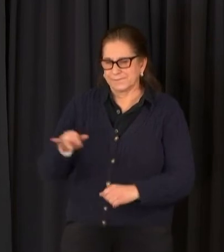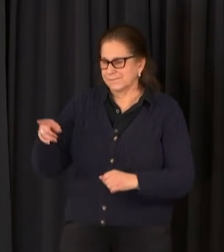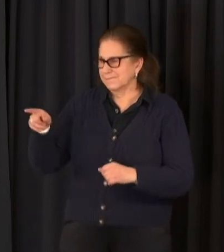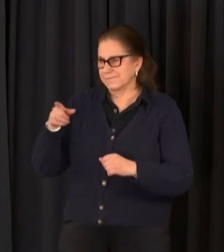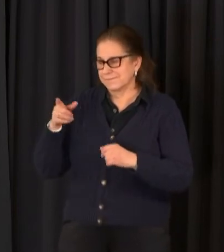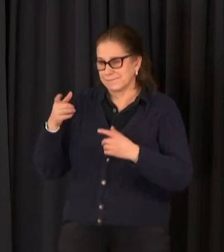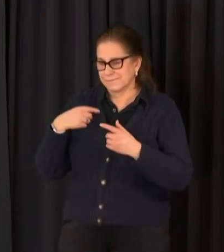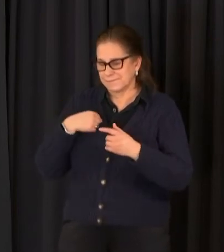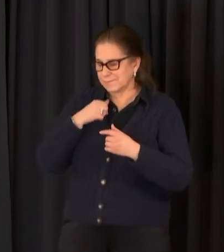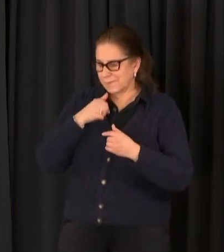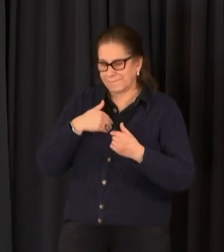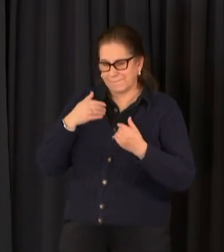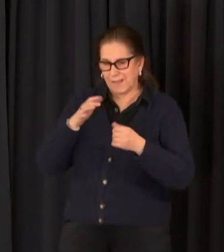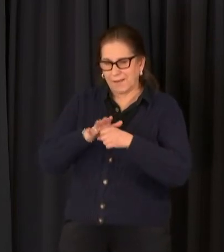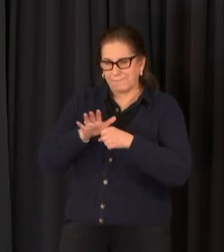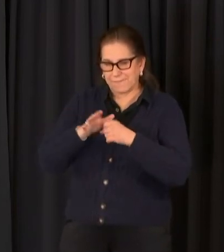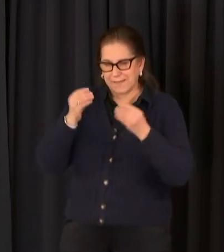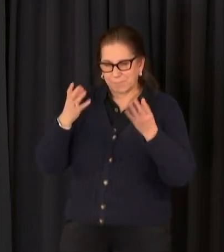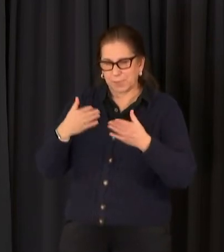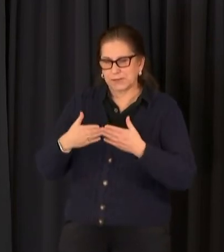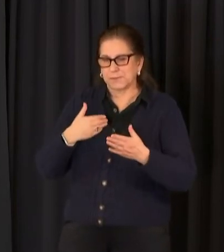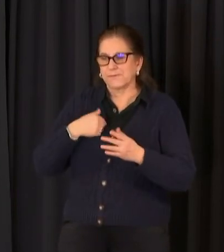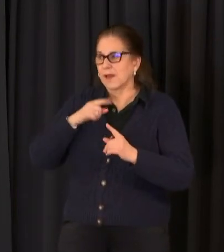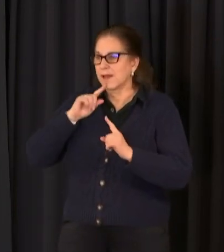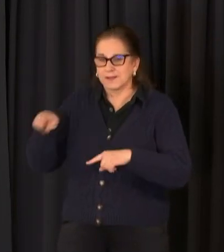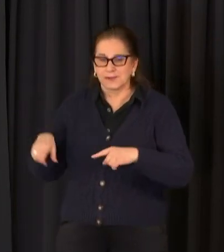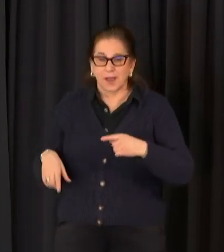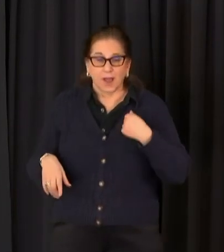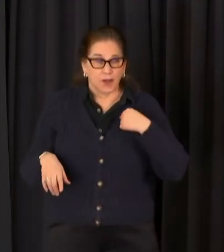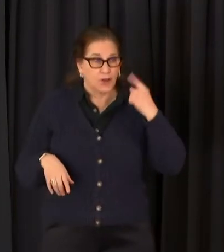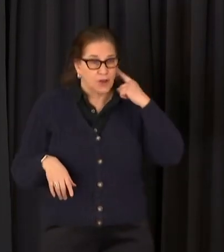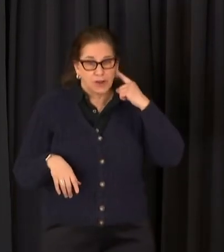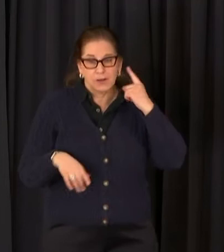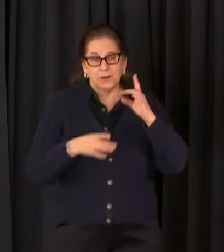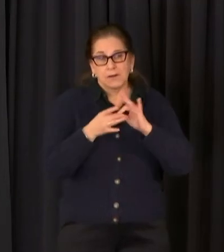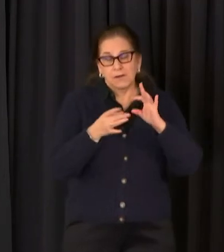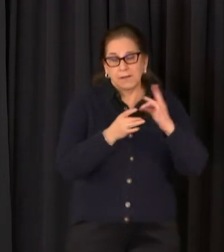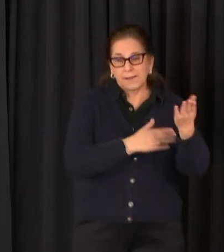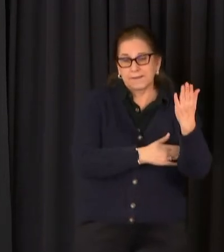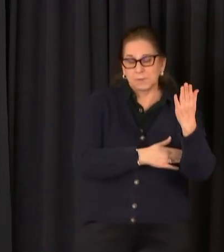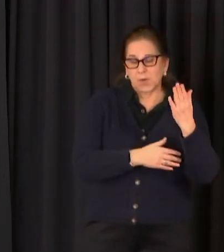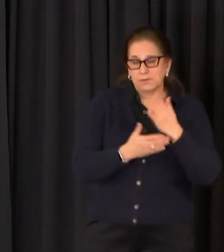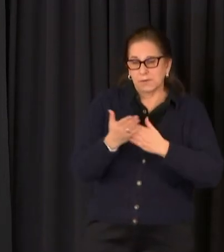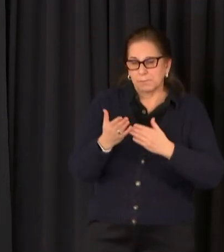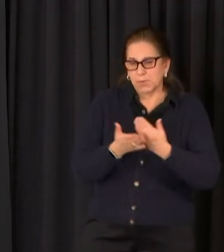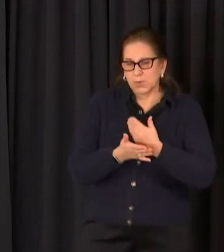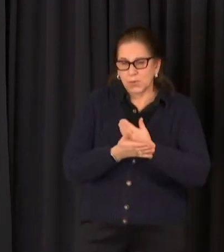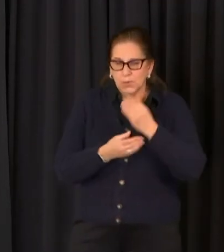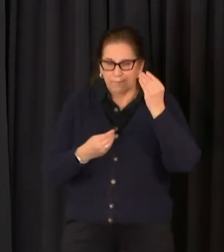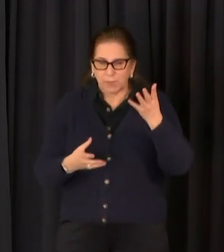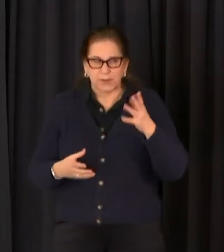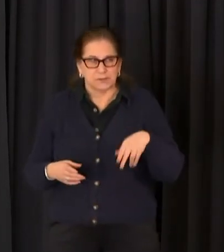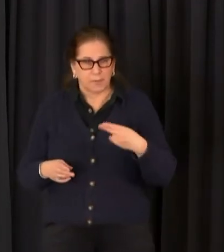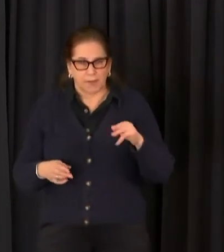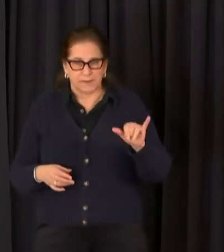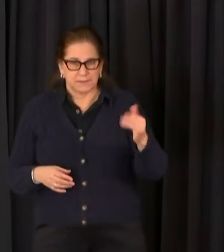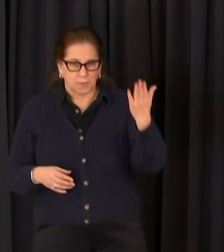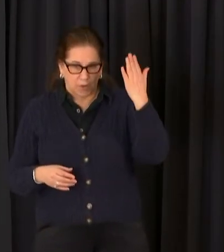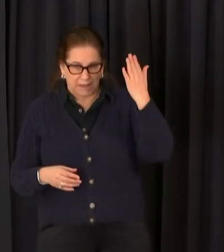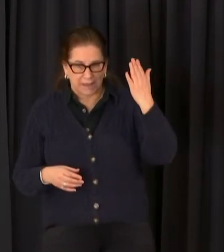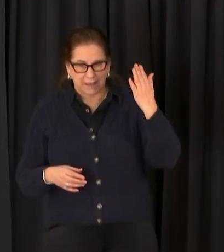Sam, but certainly I listened to some commentary this morning about what it would do,